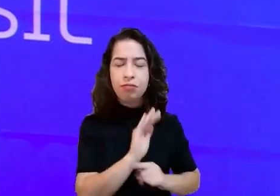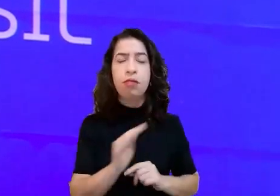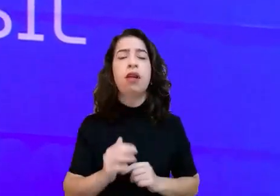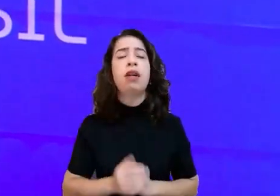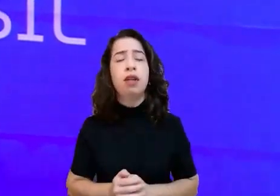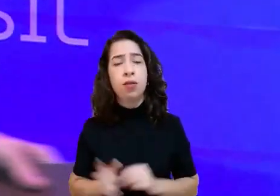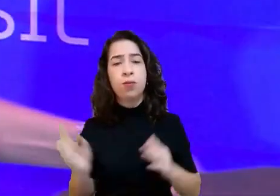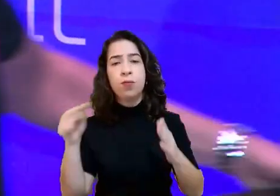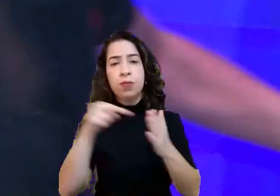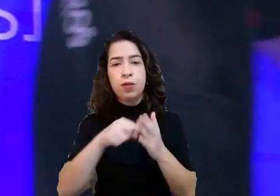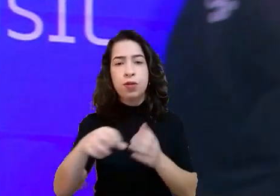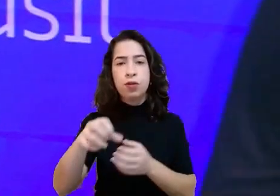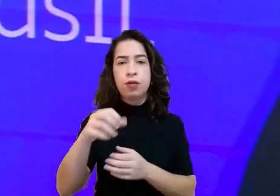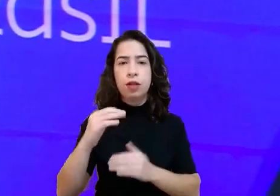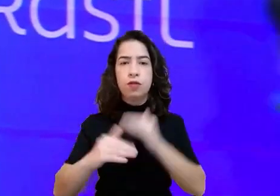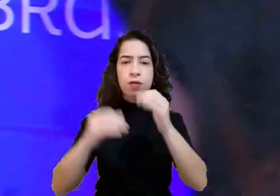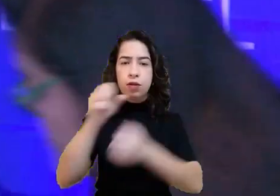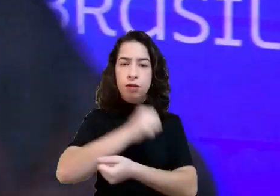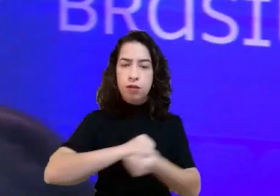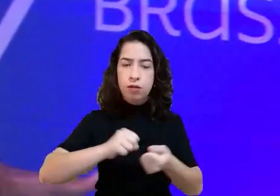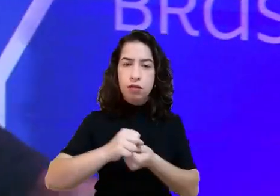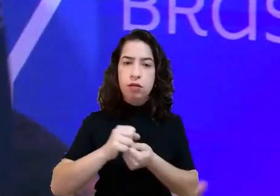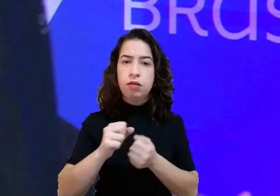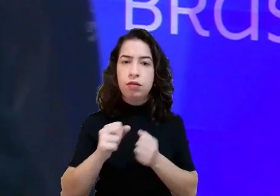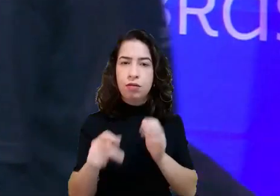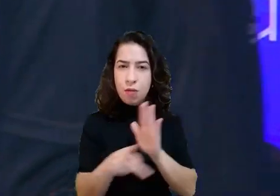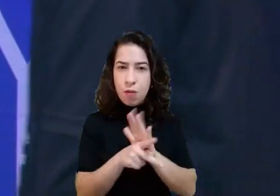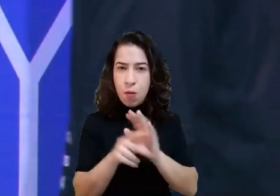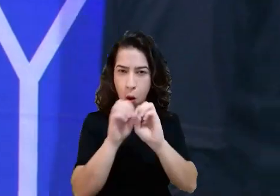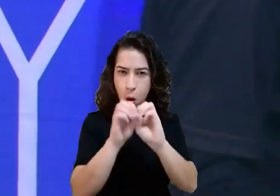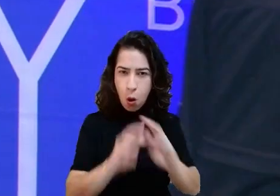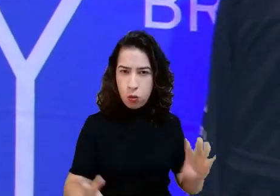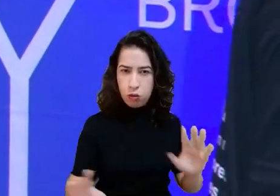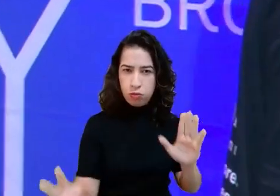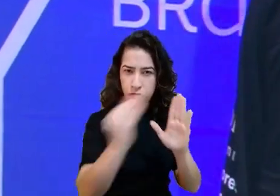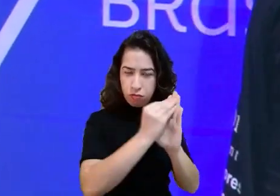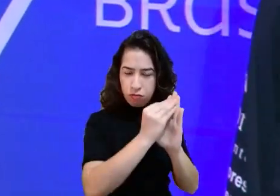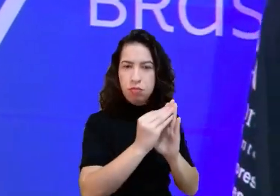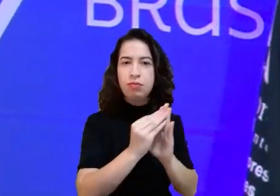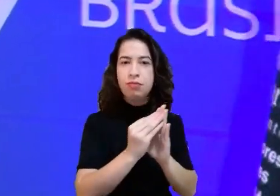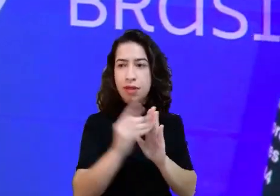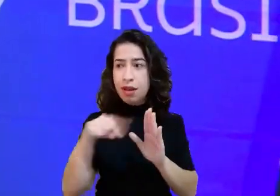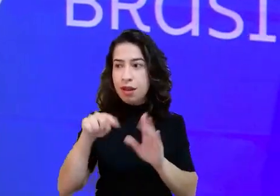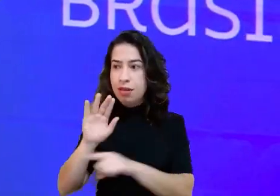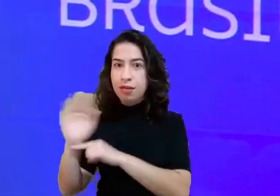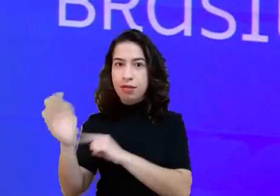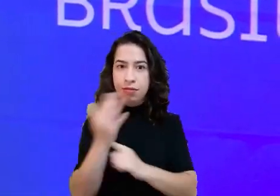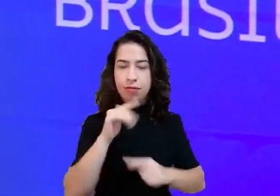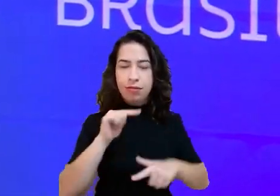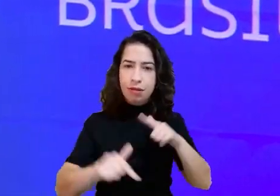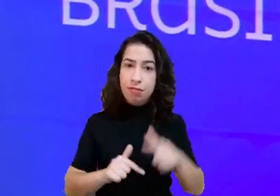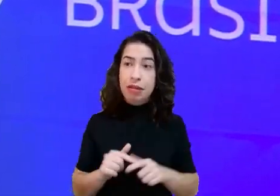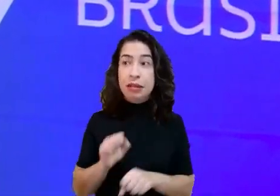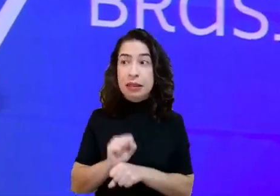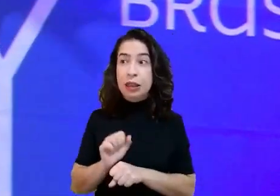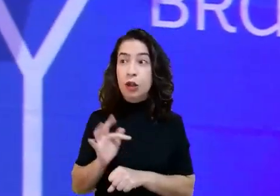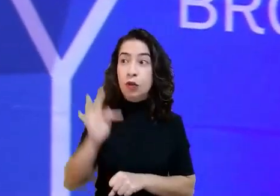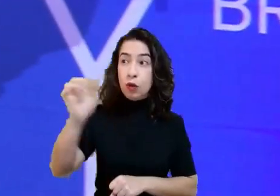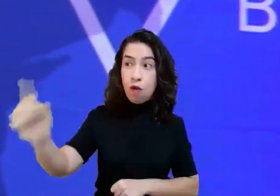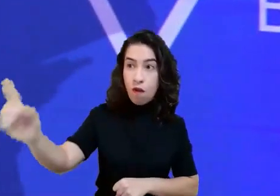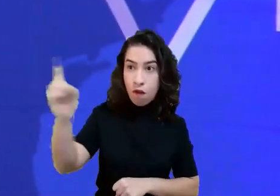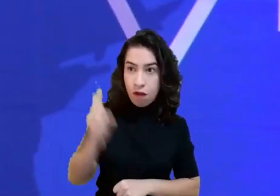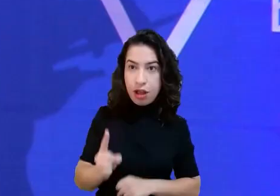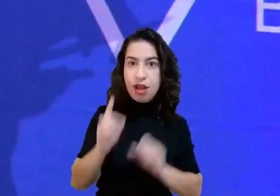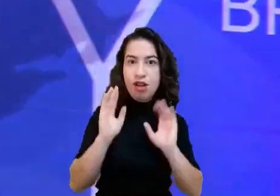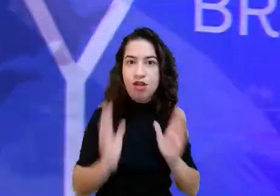what is important of the UN Sustainable Objectives is about all that, about the economy. I hope we have that in the